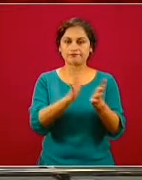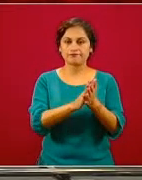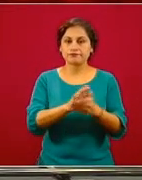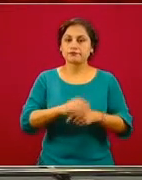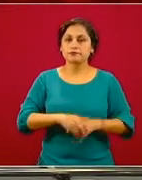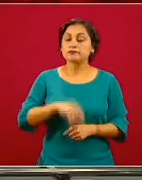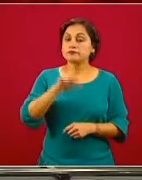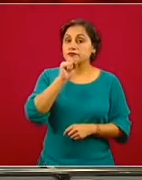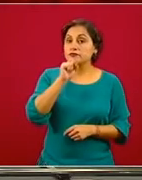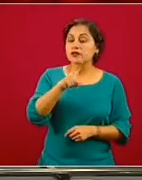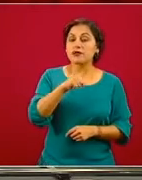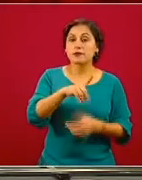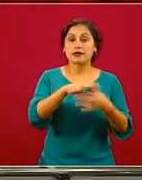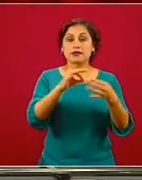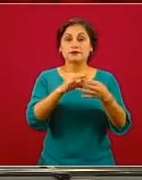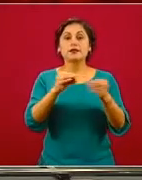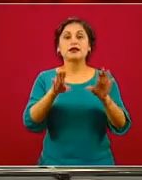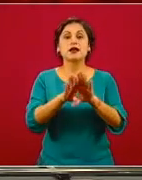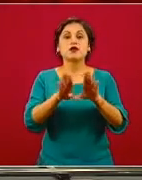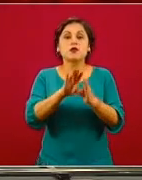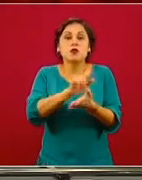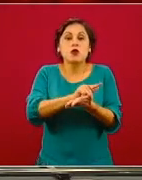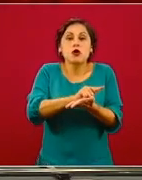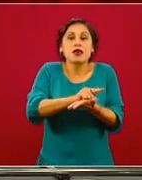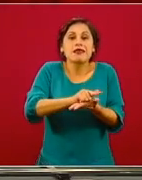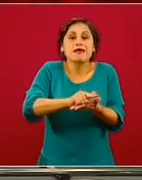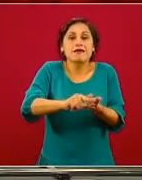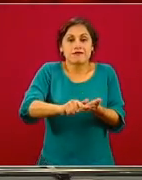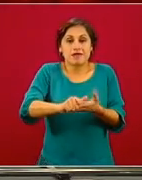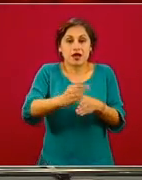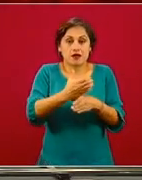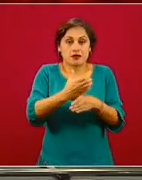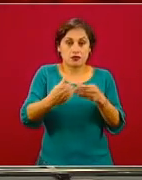recommendation that is the